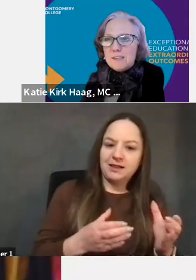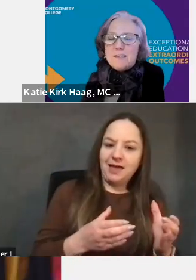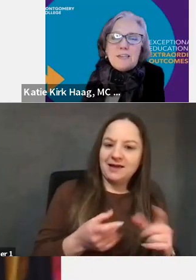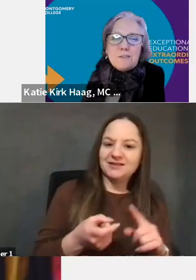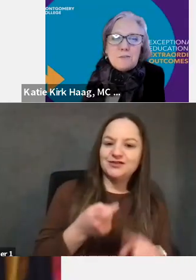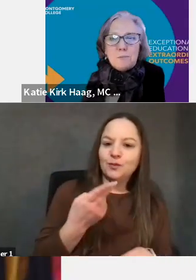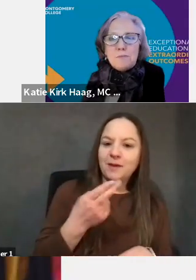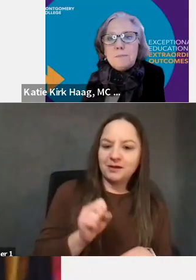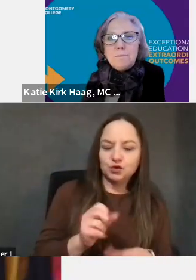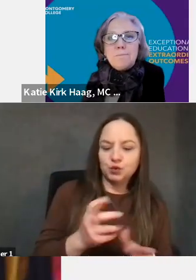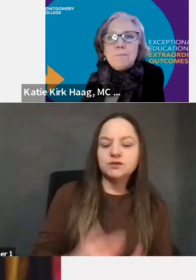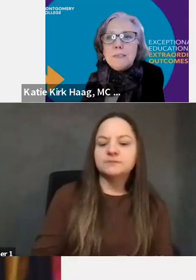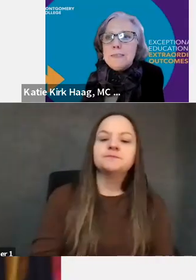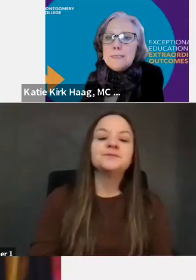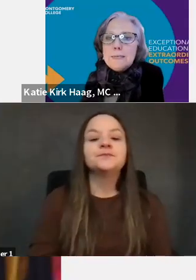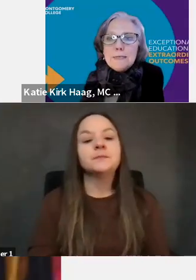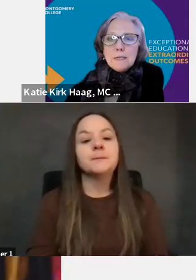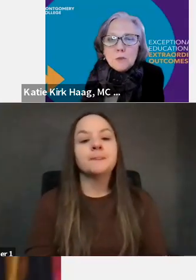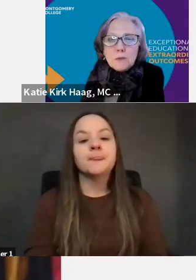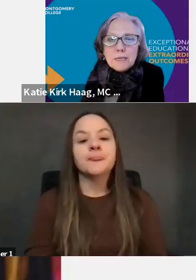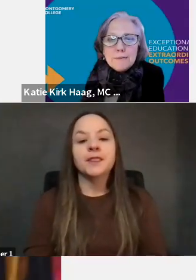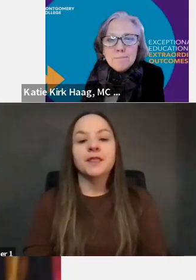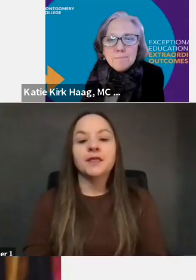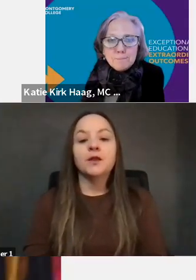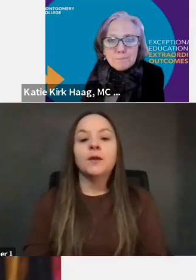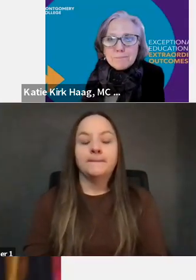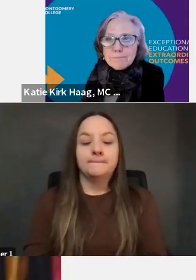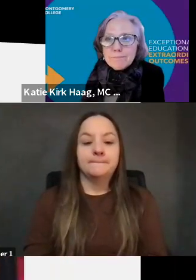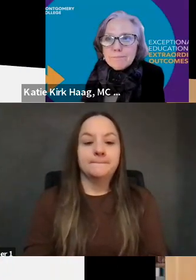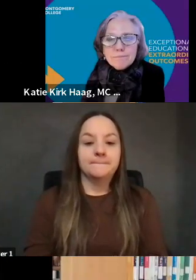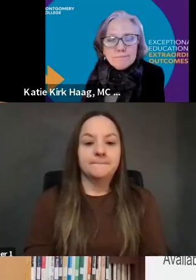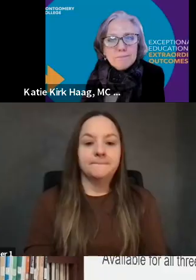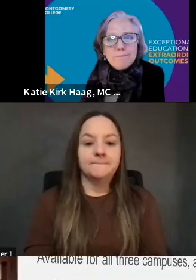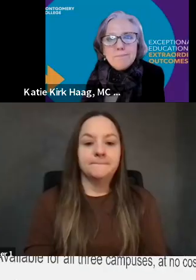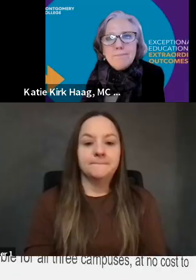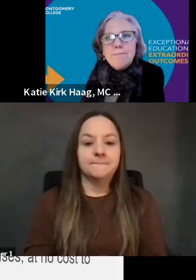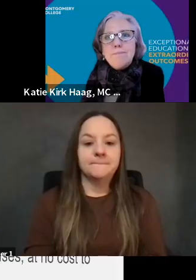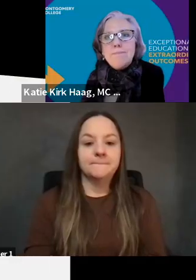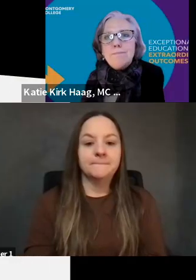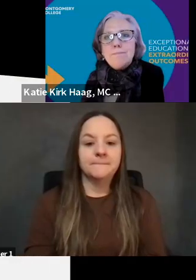school classrooms. Okay.